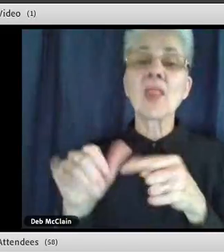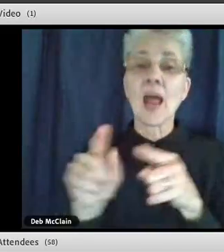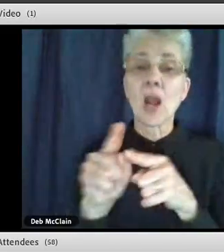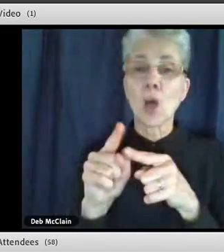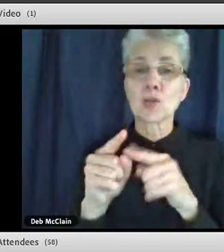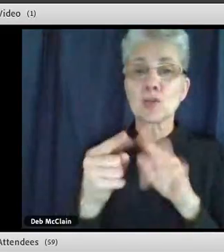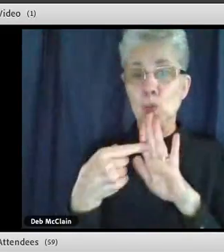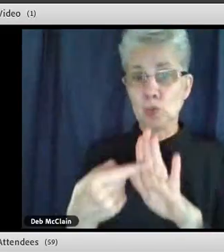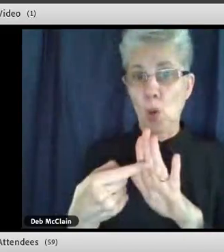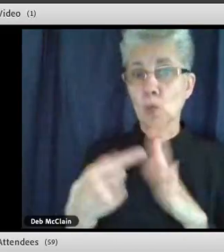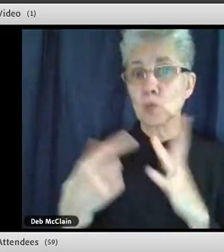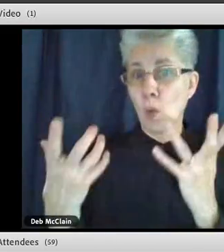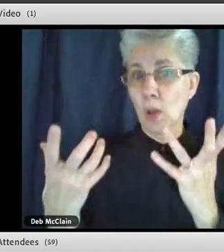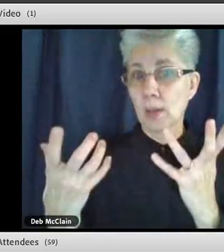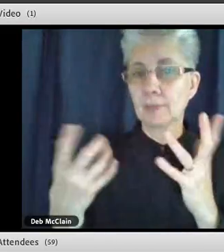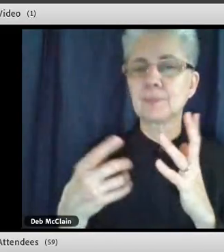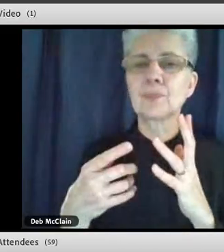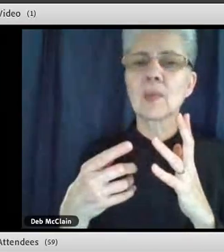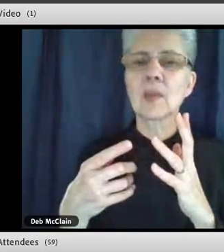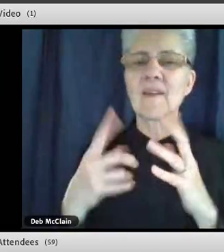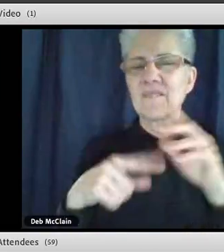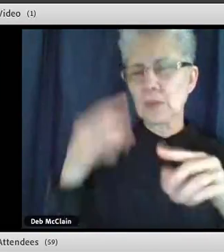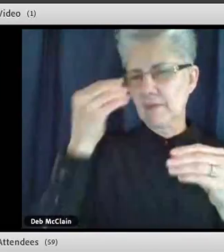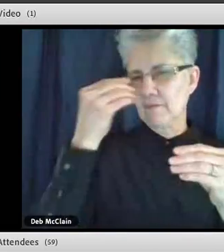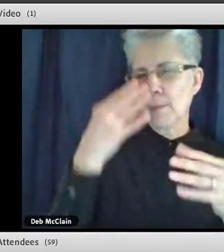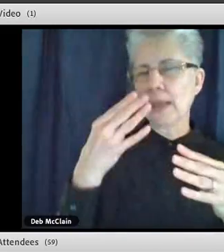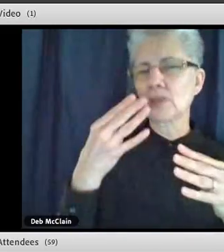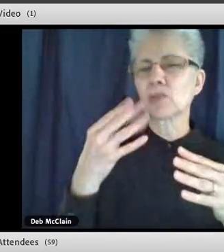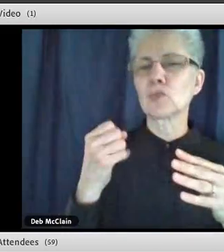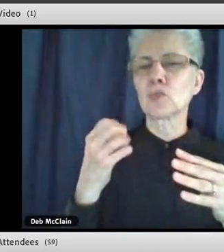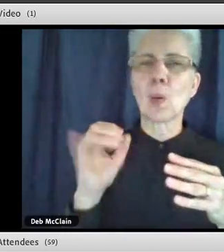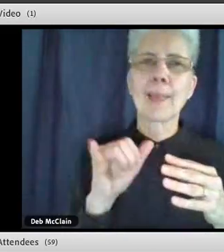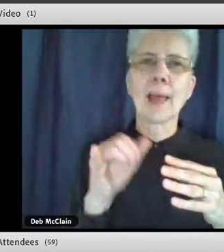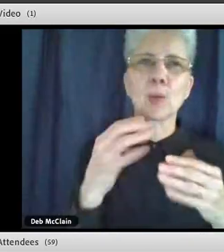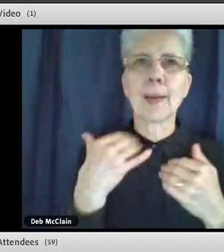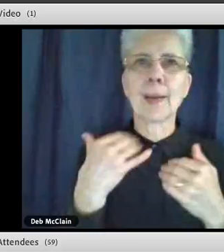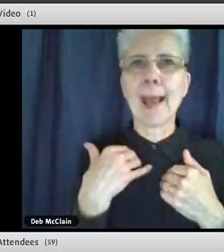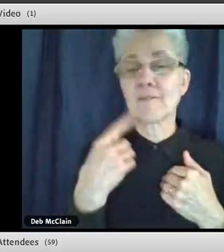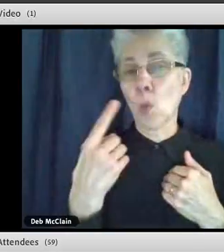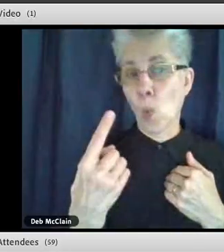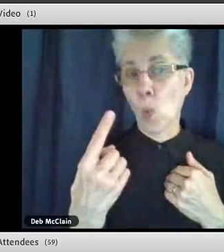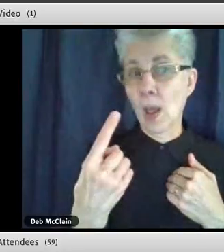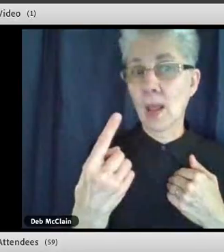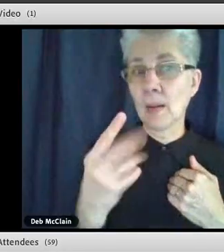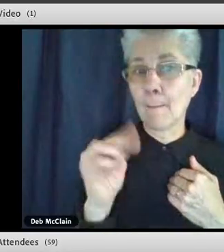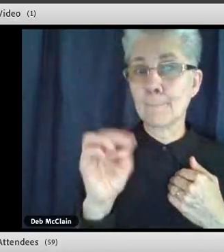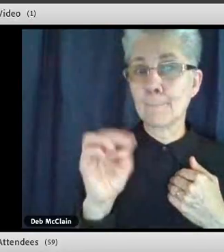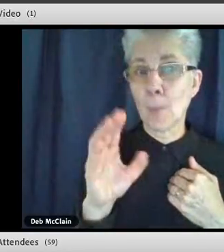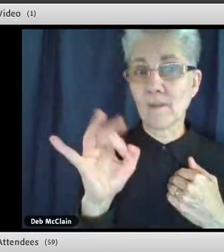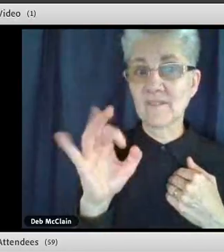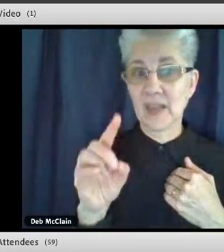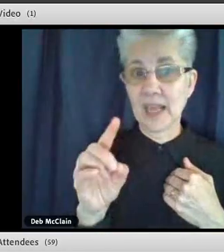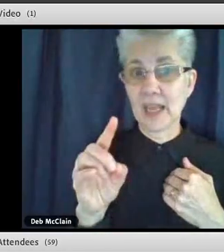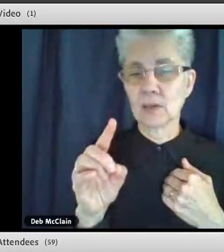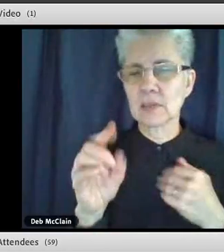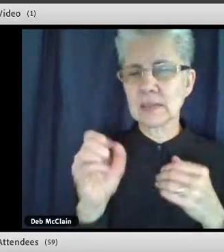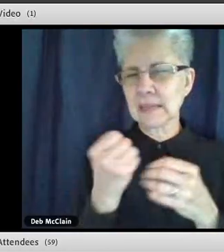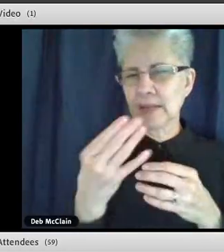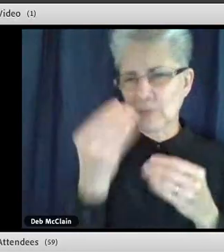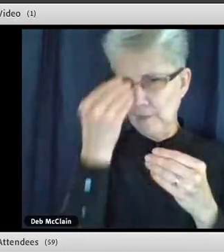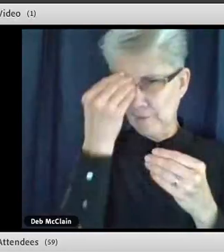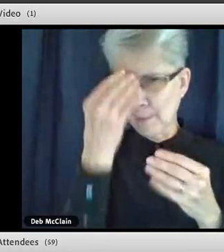you the various information in here. So like we would have in one MARC field, multiple information,